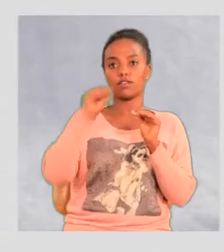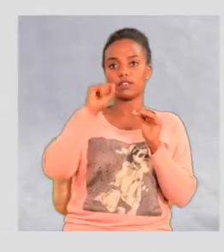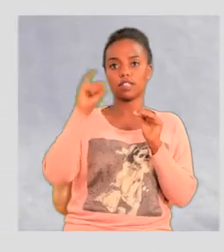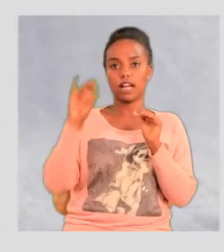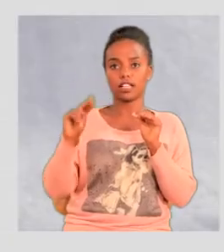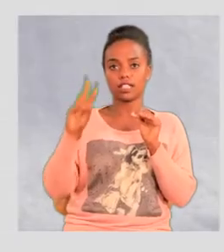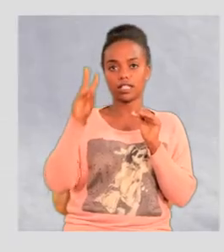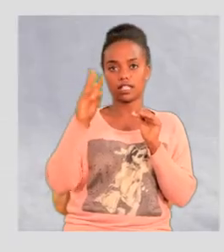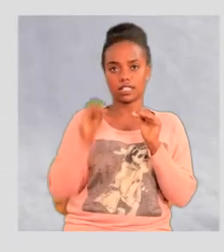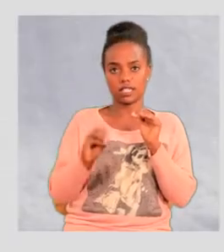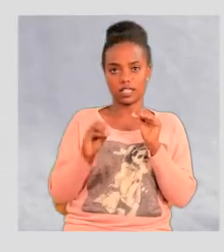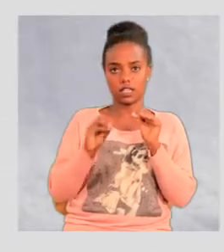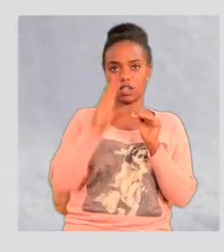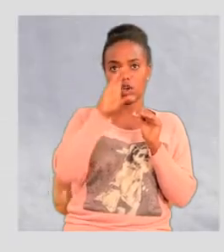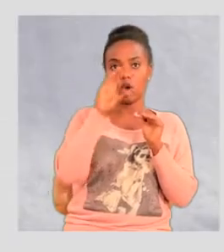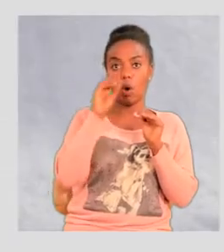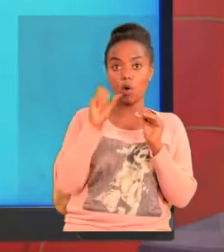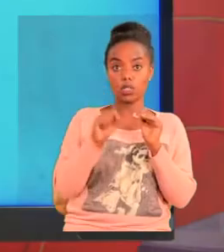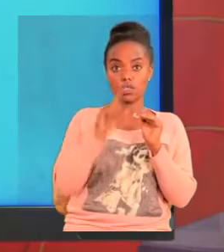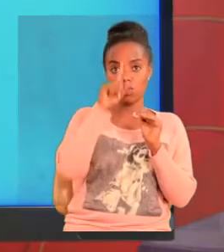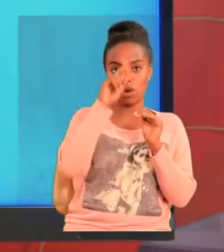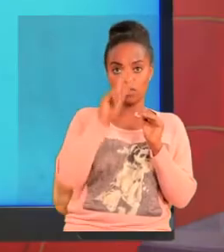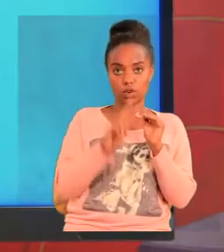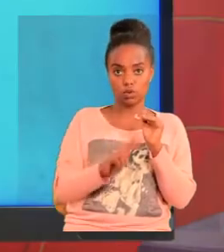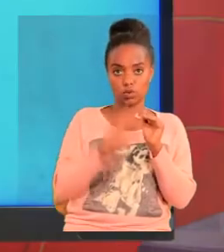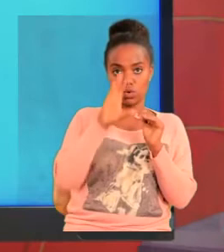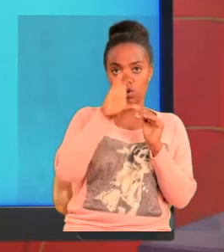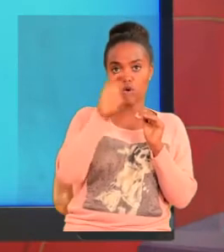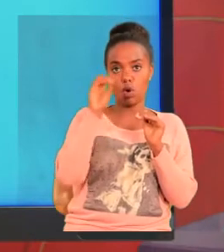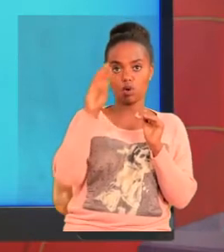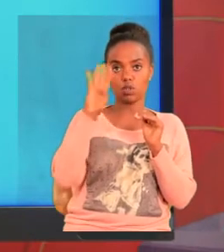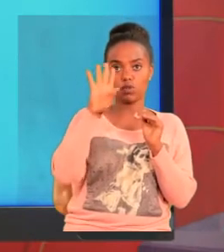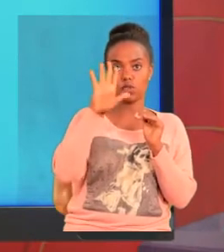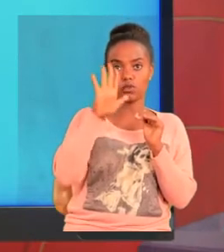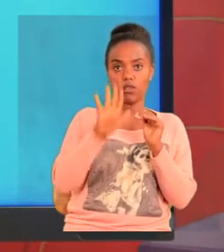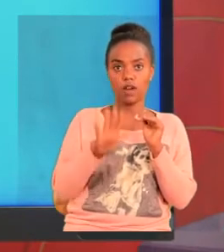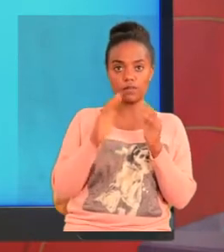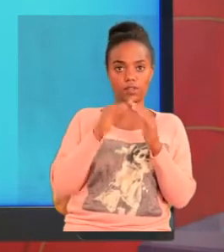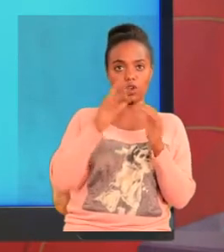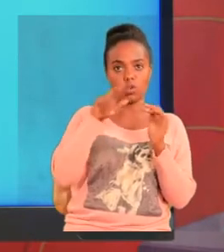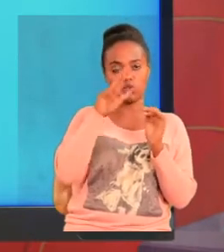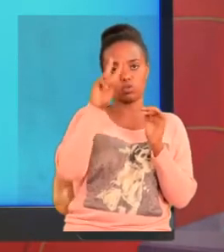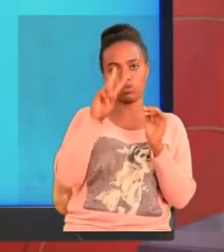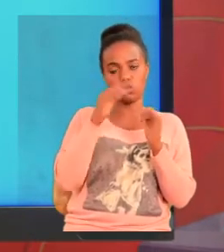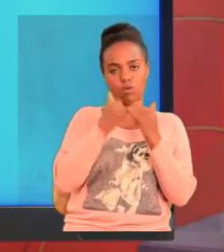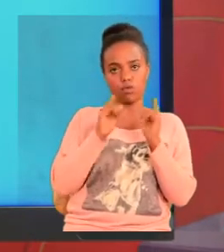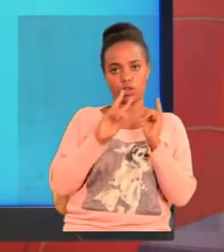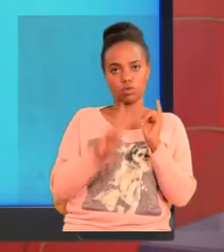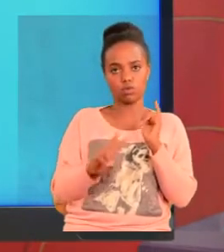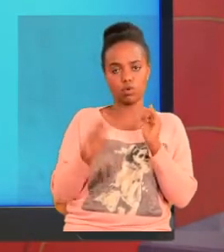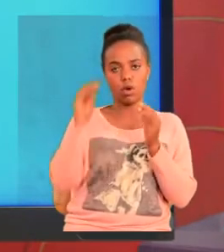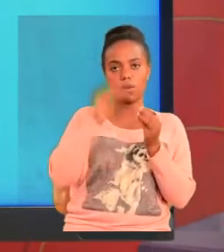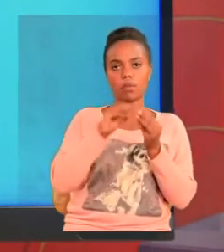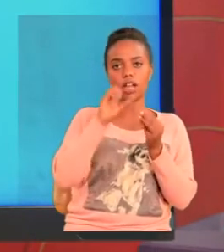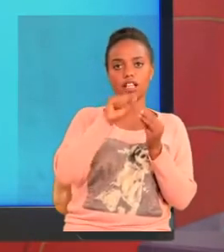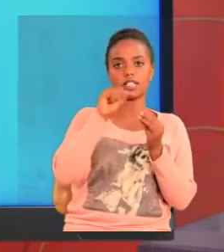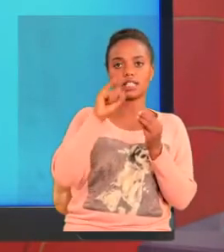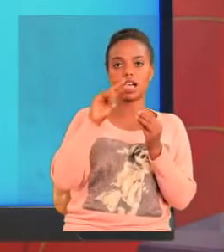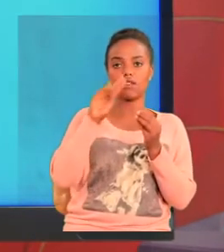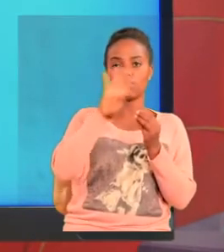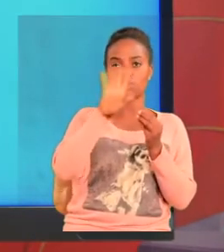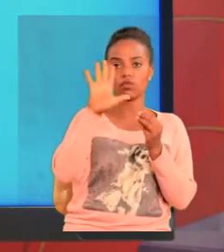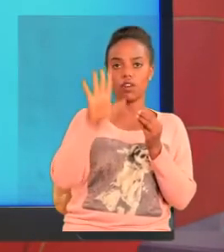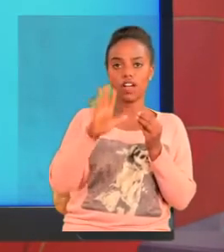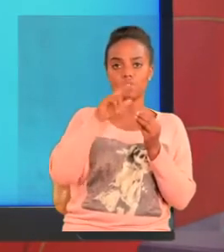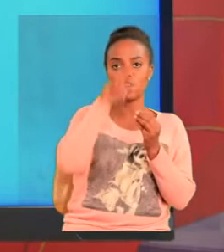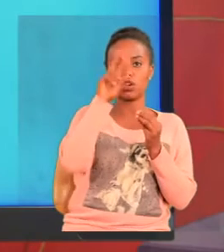Cos 60 is, it is half, and cos 45 is root over 2 plus sine 45 is it's root